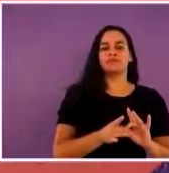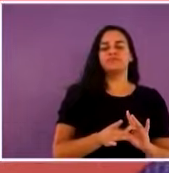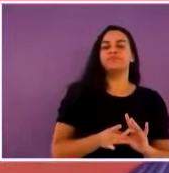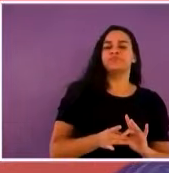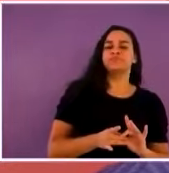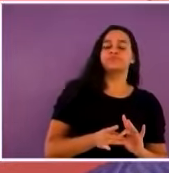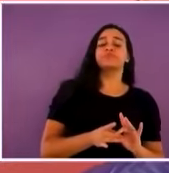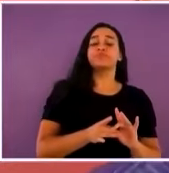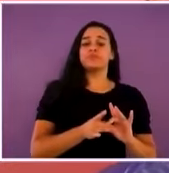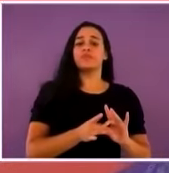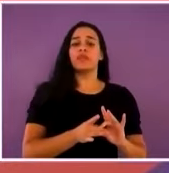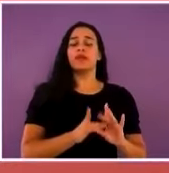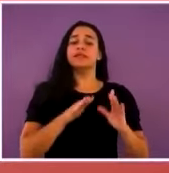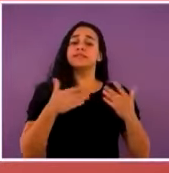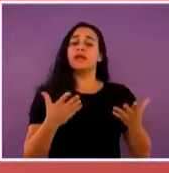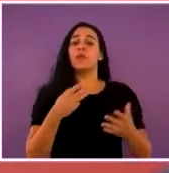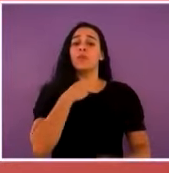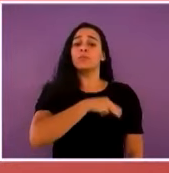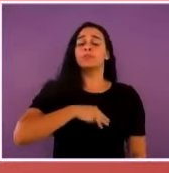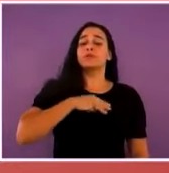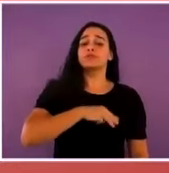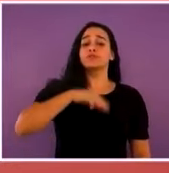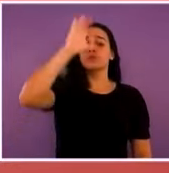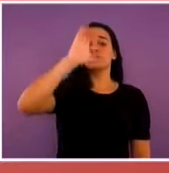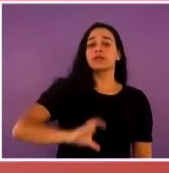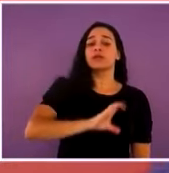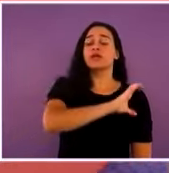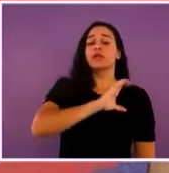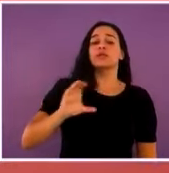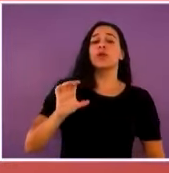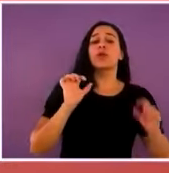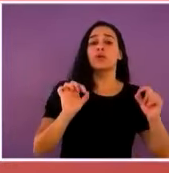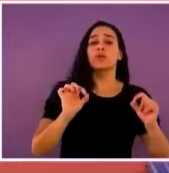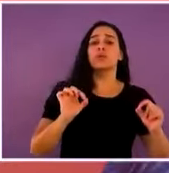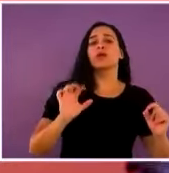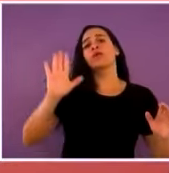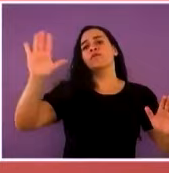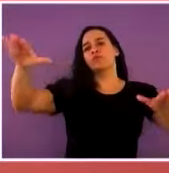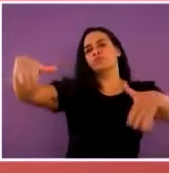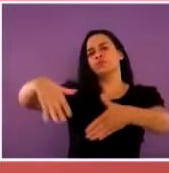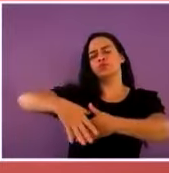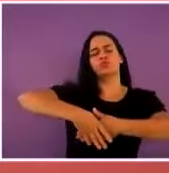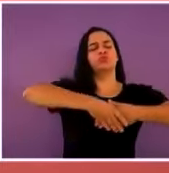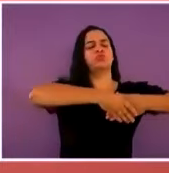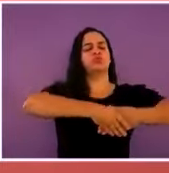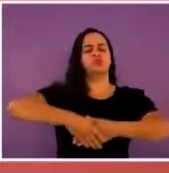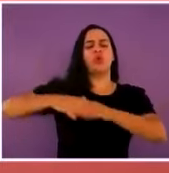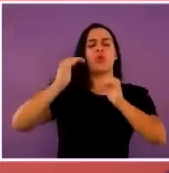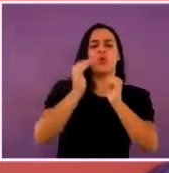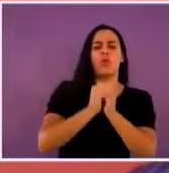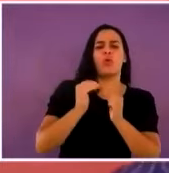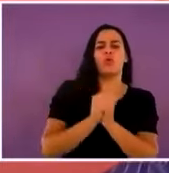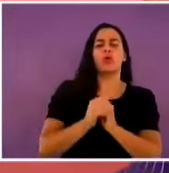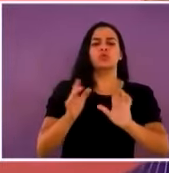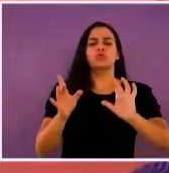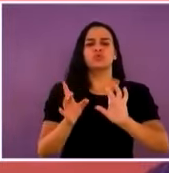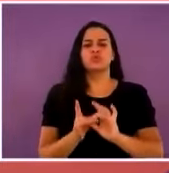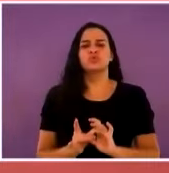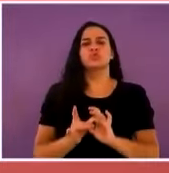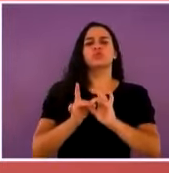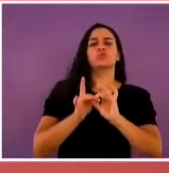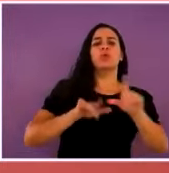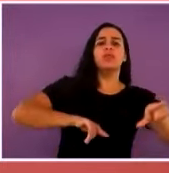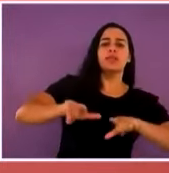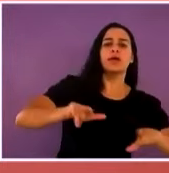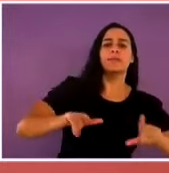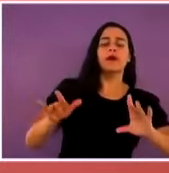working together. A ideia da missão é de andar juntos, orar juntos, trabalhar juntos. This is the way in